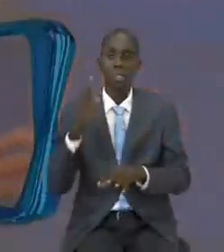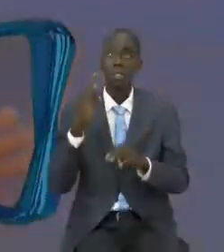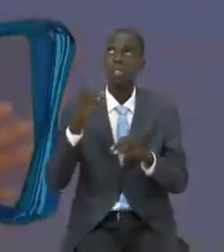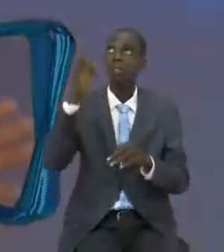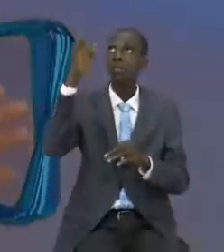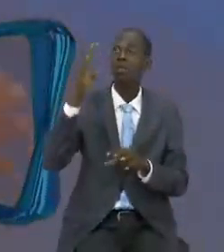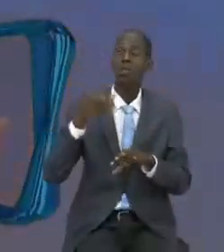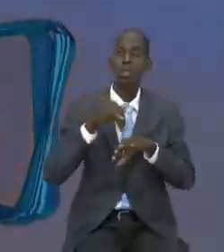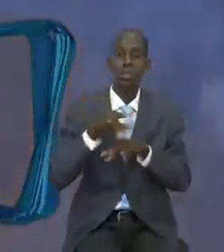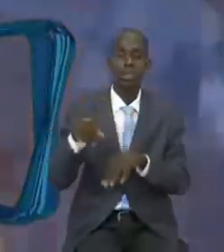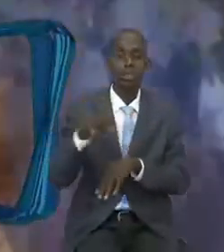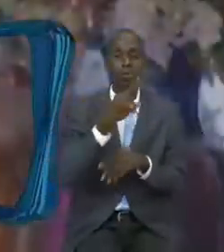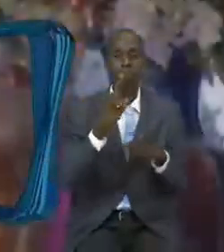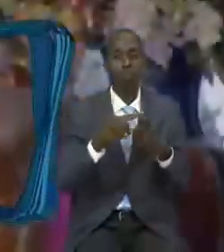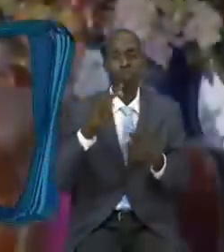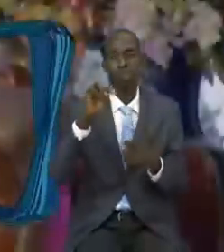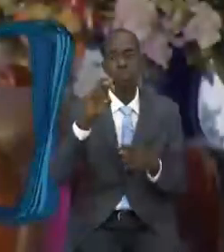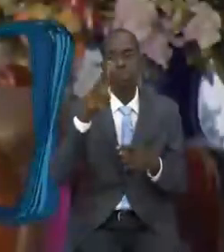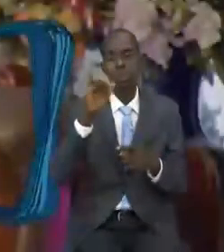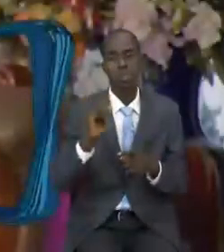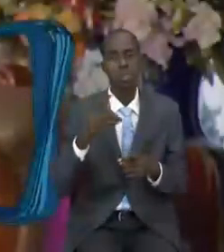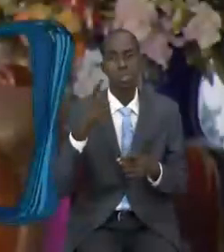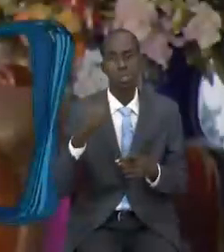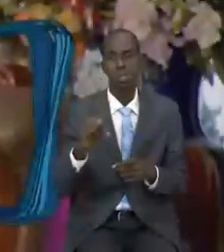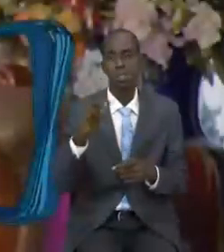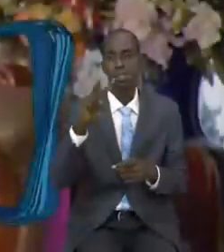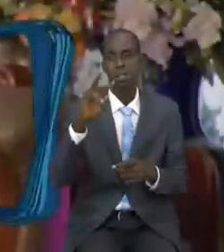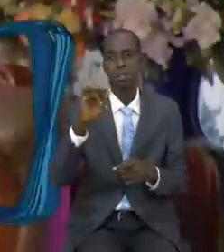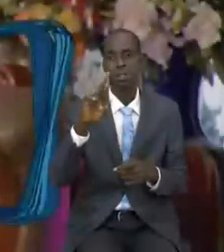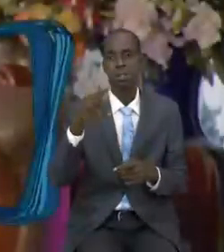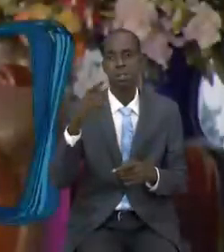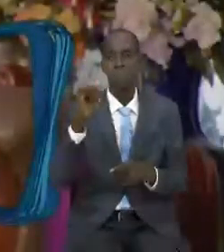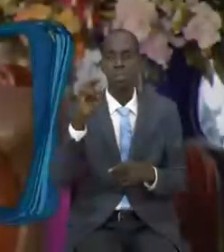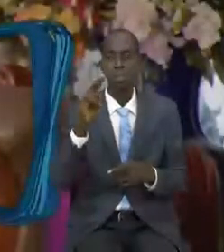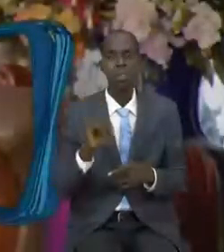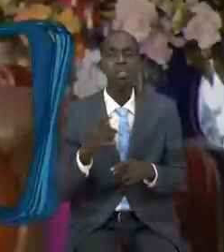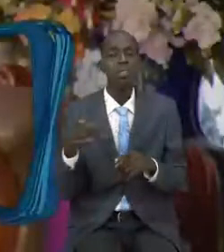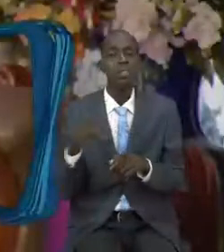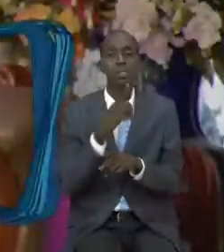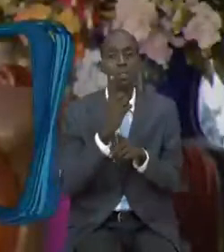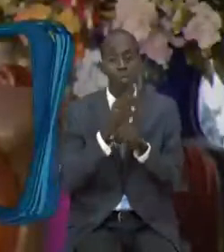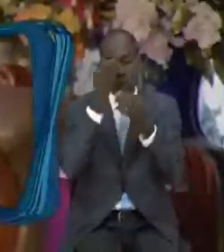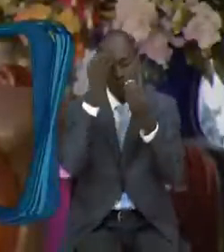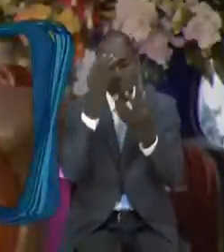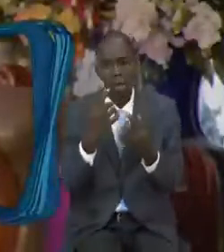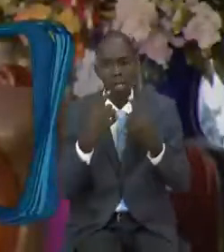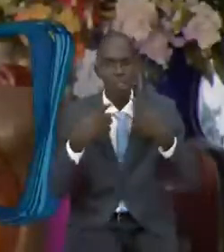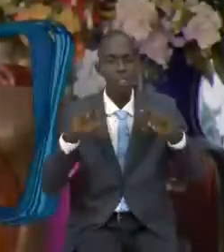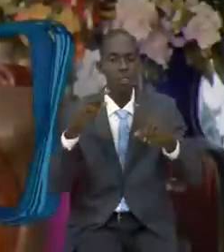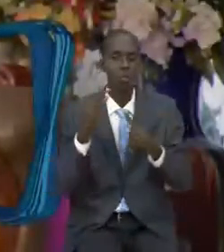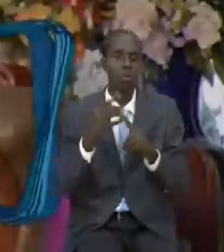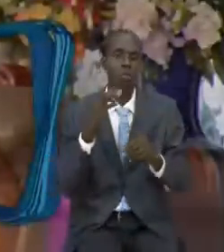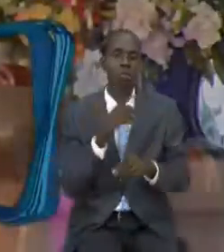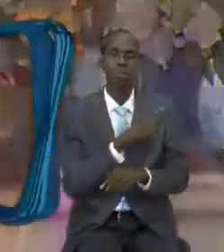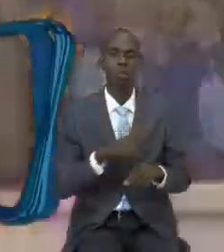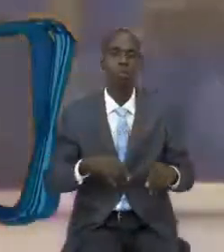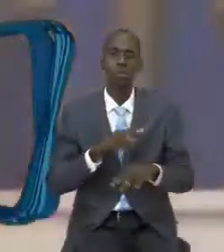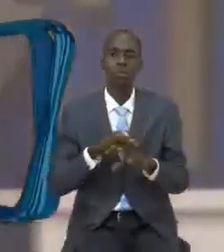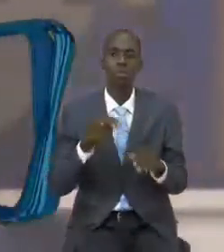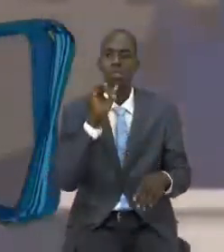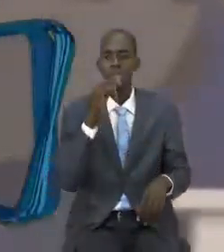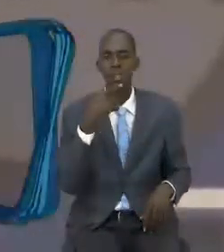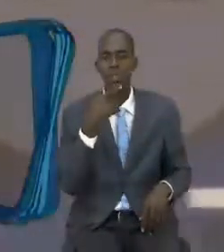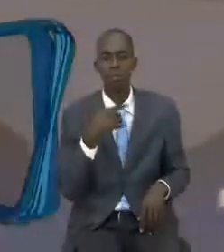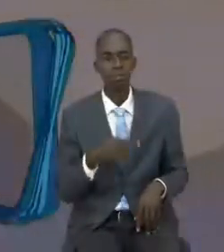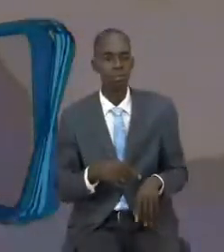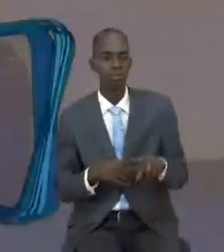to Mary the Virgin, they just declare the word of God. They don't say, this is King Herod,